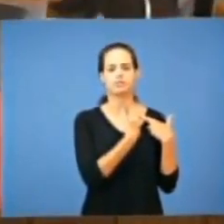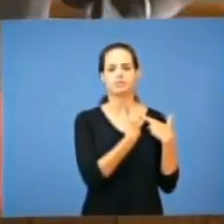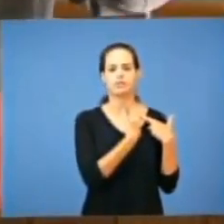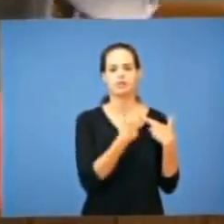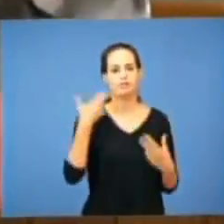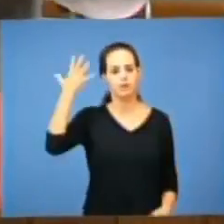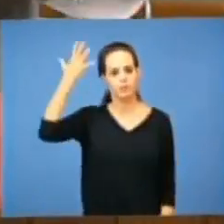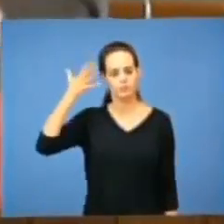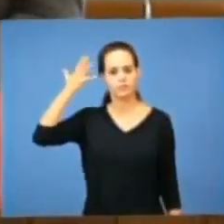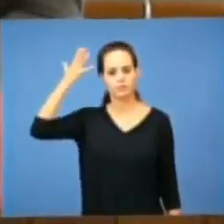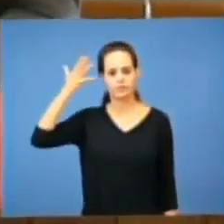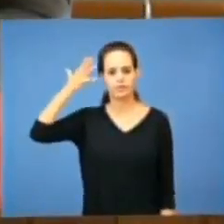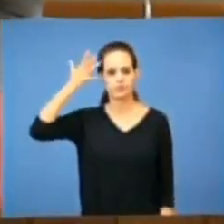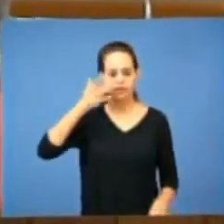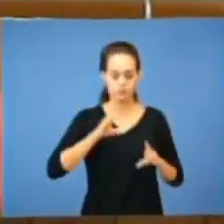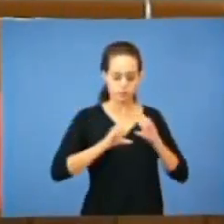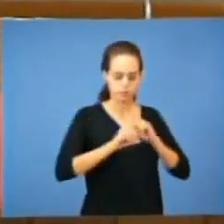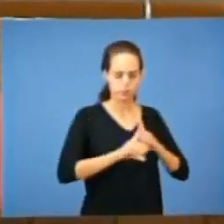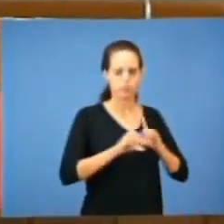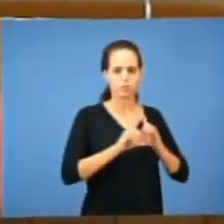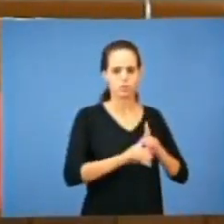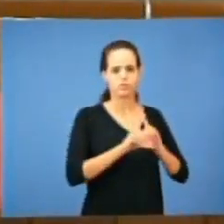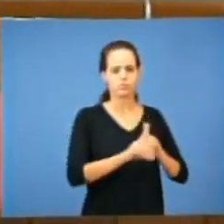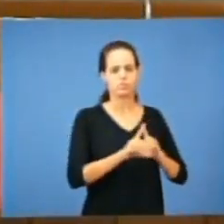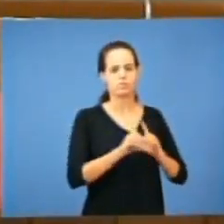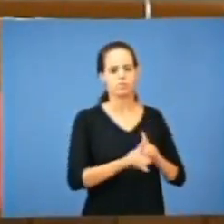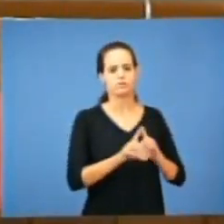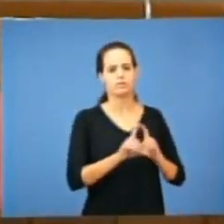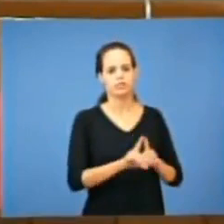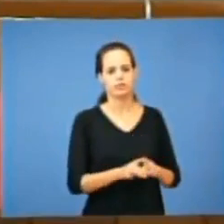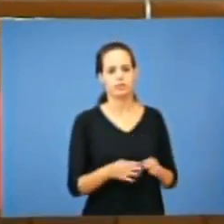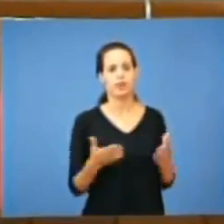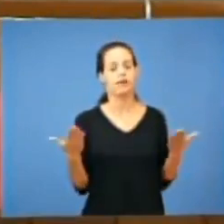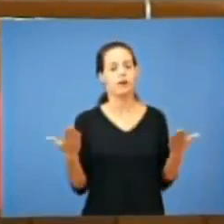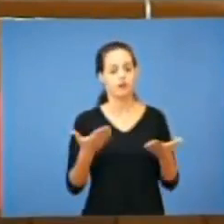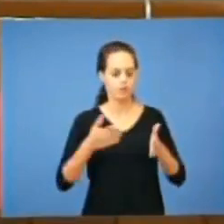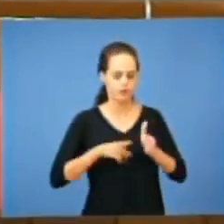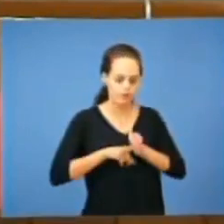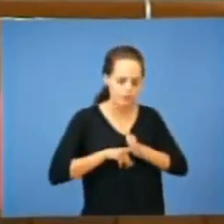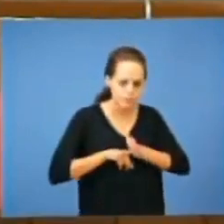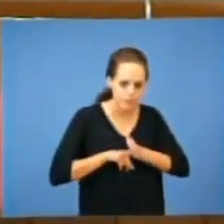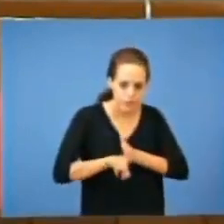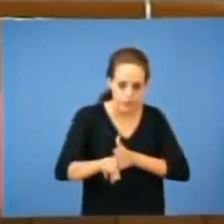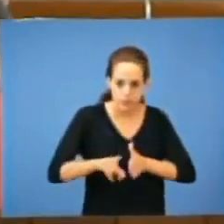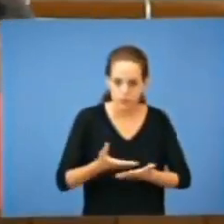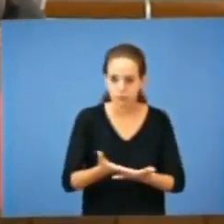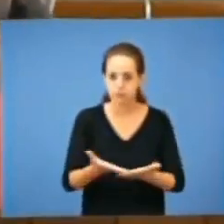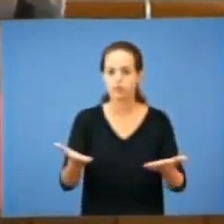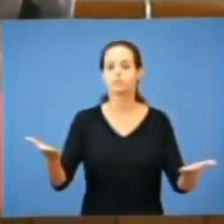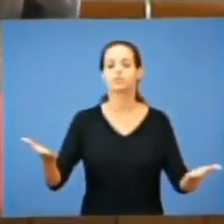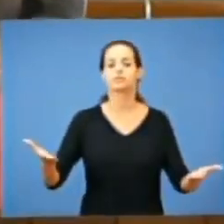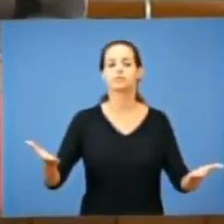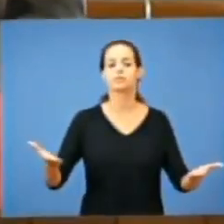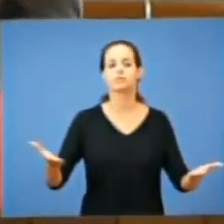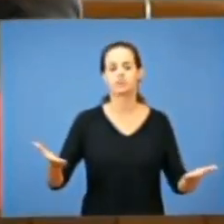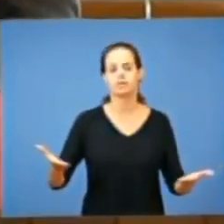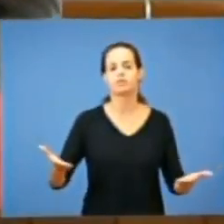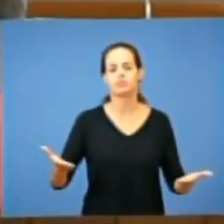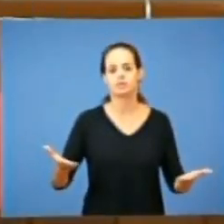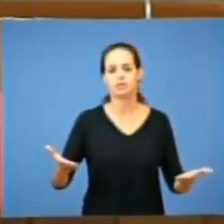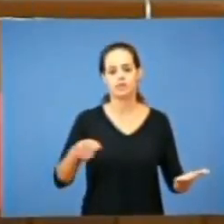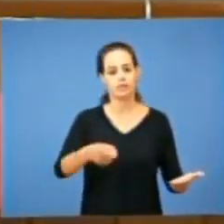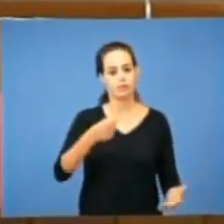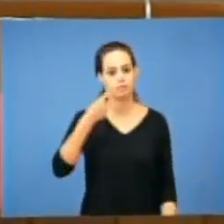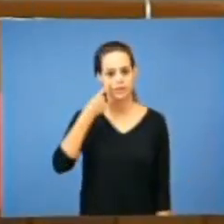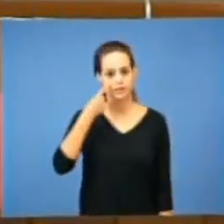for that word, for that doctrine. And a question that we ask, and I'm asking to all of my brethren